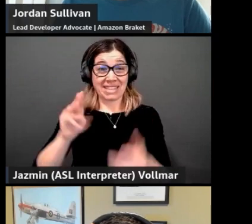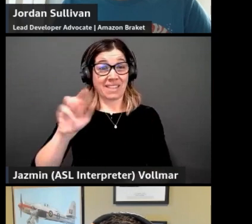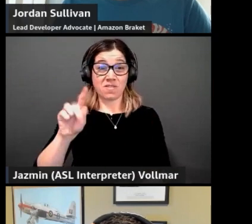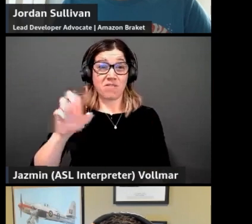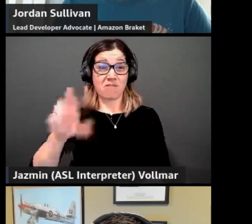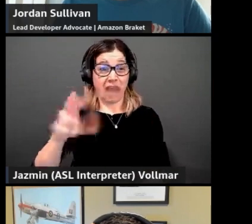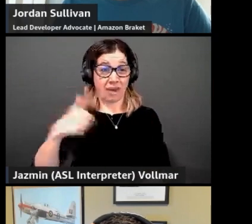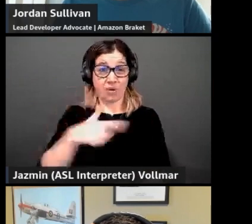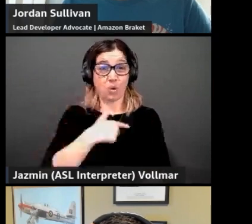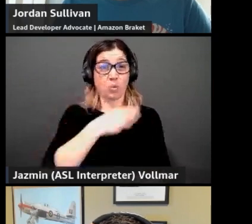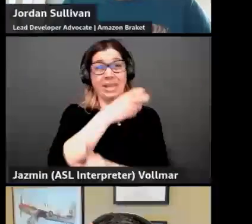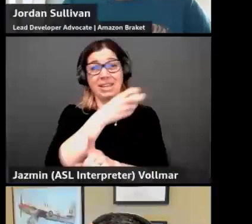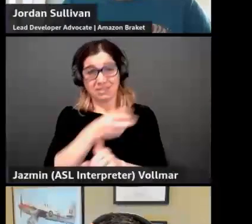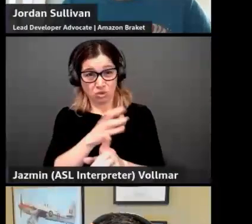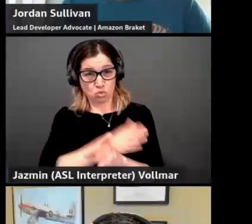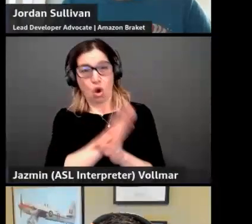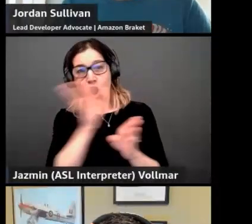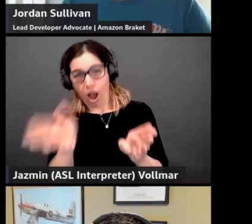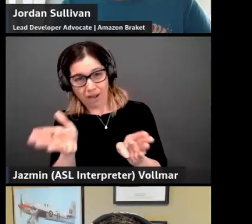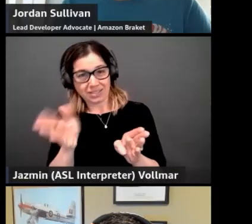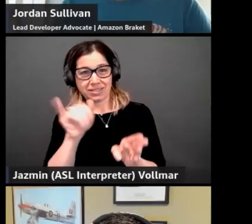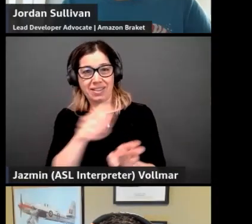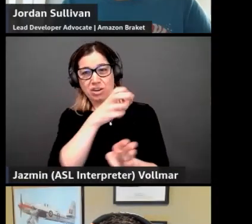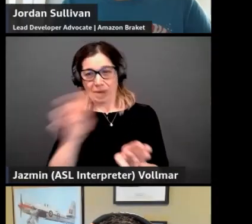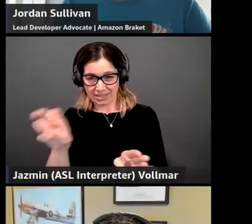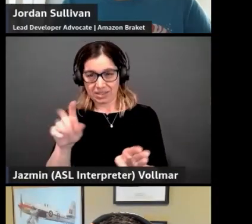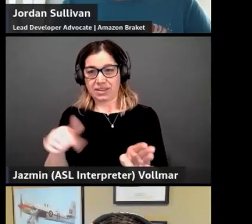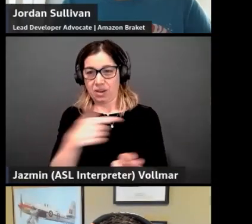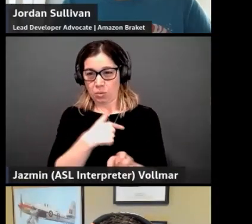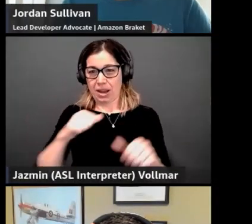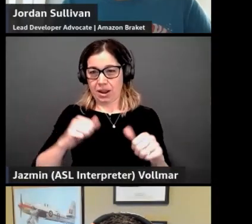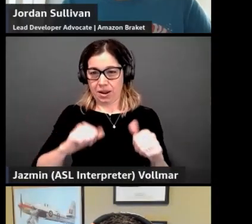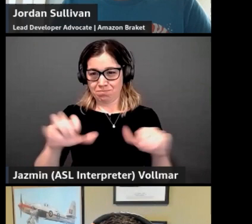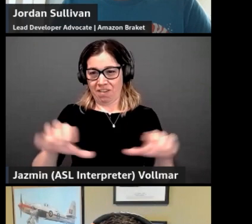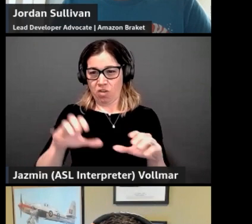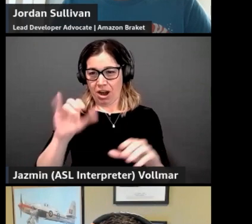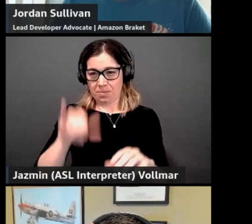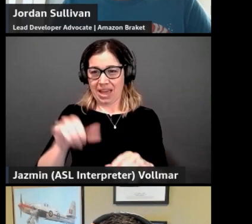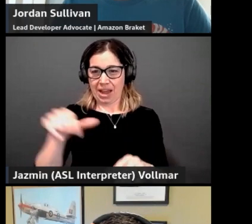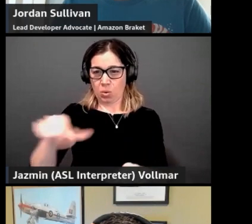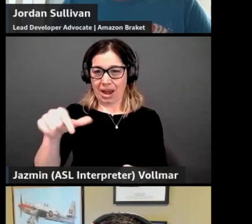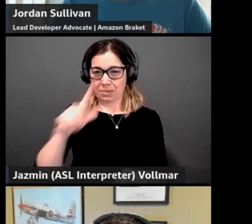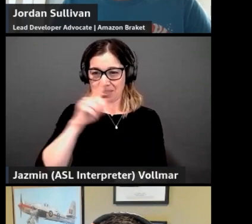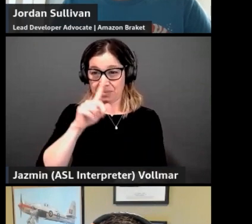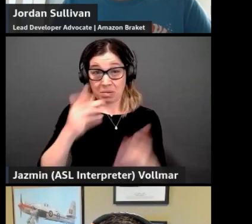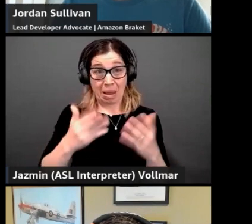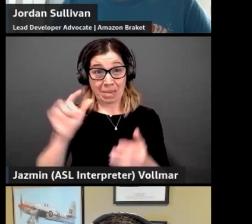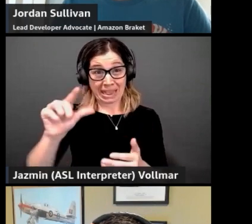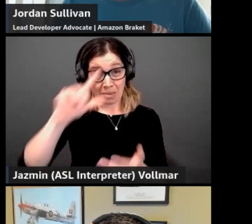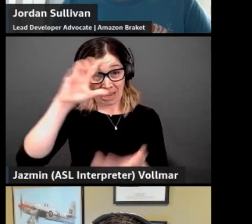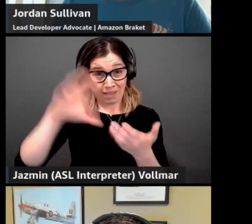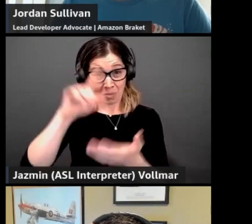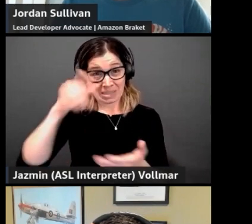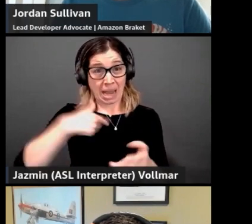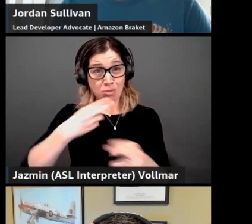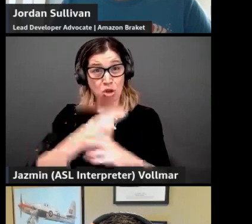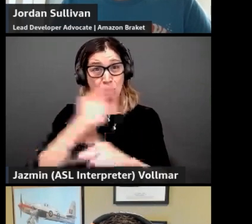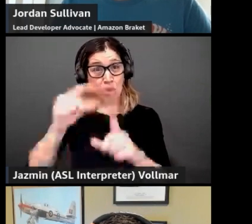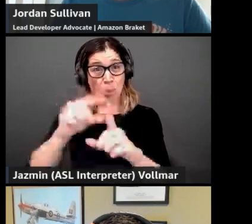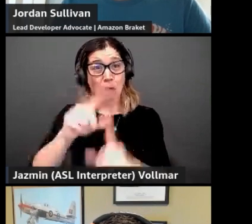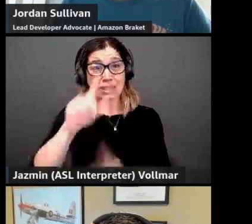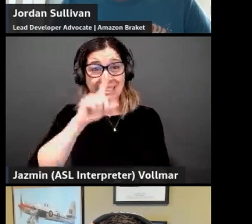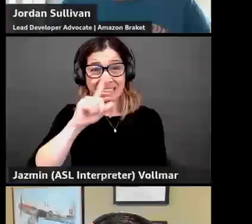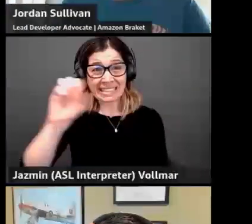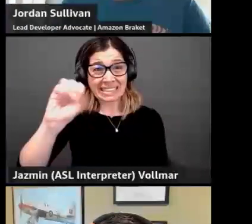phase transition, and we've performed our quantum simulation. Now, maybe this is a bit confusing because I'm using the word simulation in two